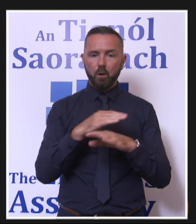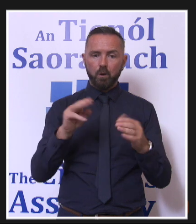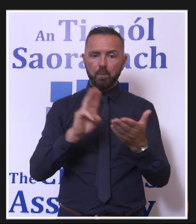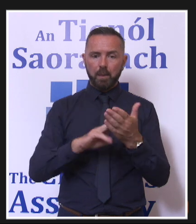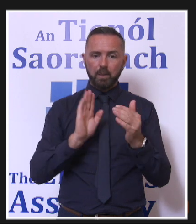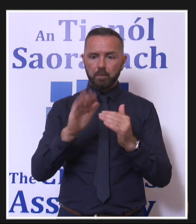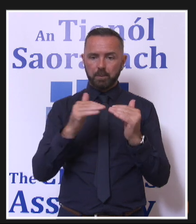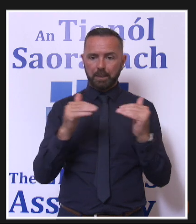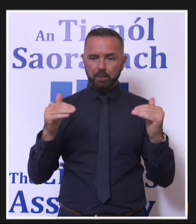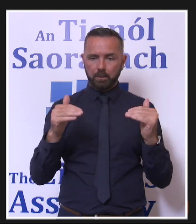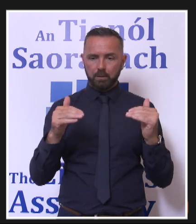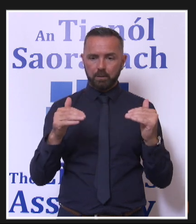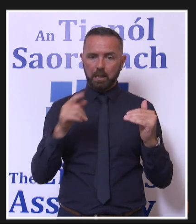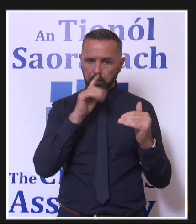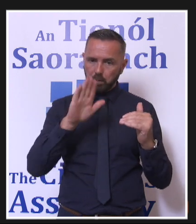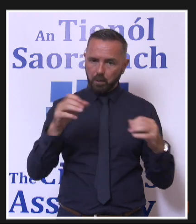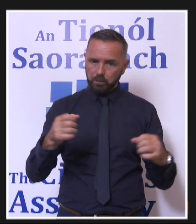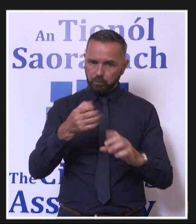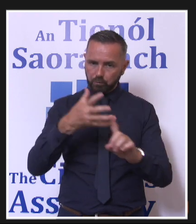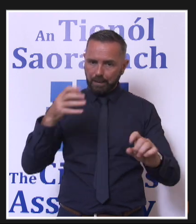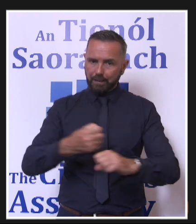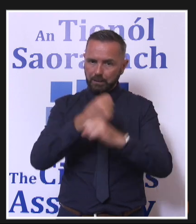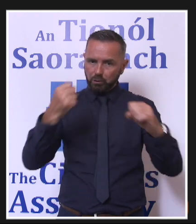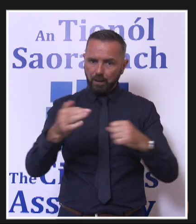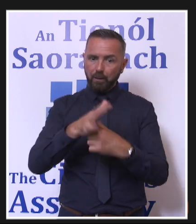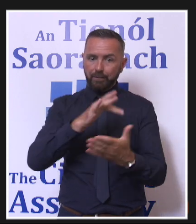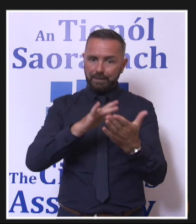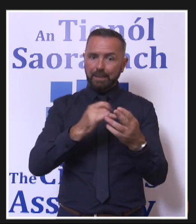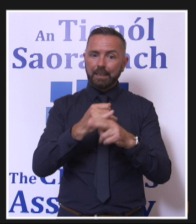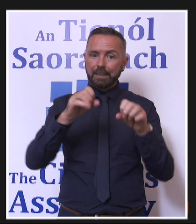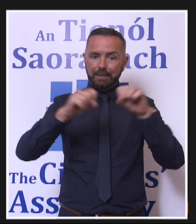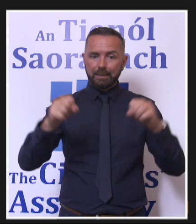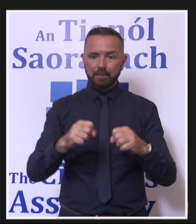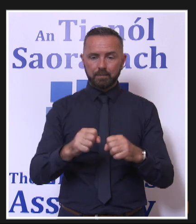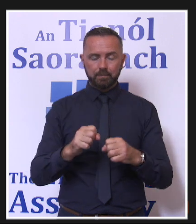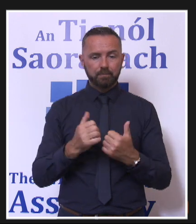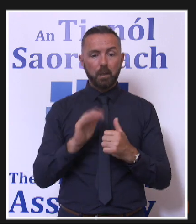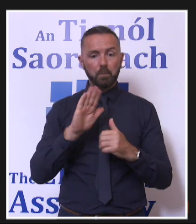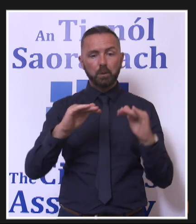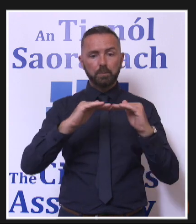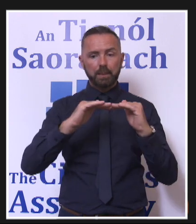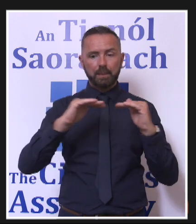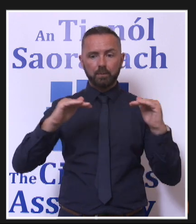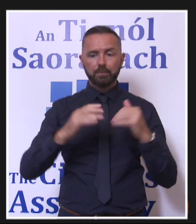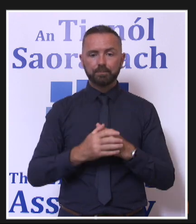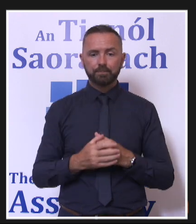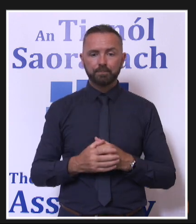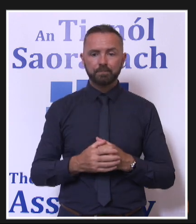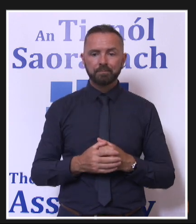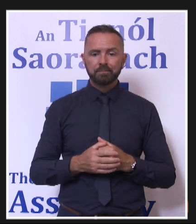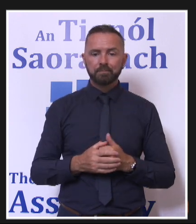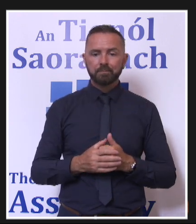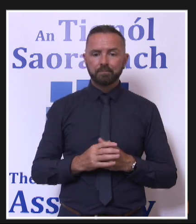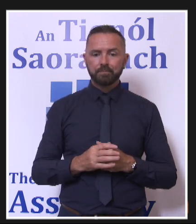but you do have to recognize the strength and the preeminence of the city within the system. That's how it works for us anyway. And it does work, by the way.